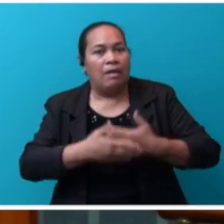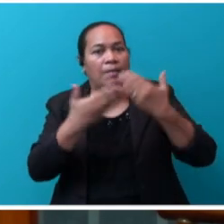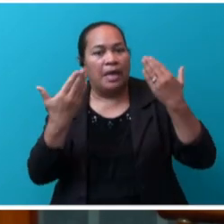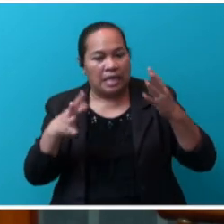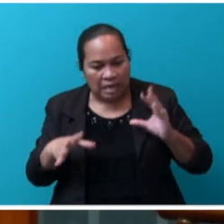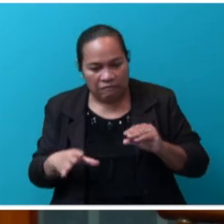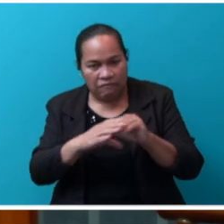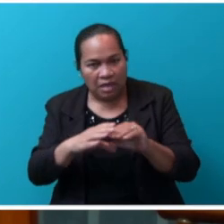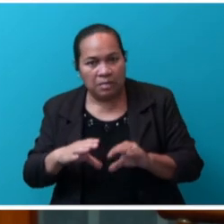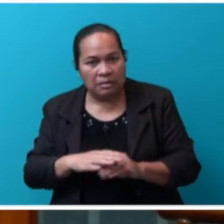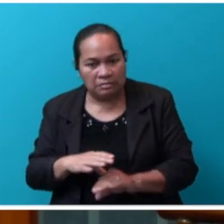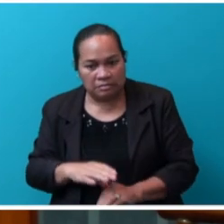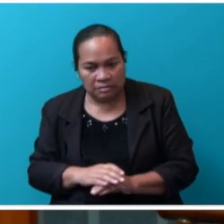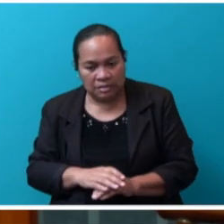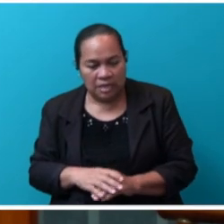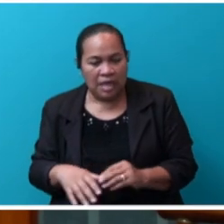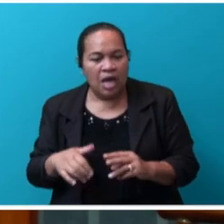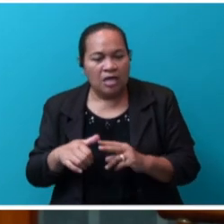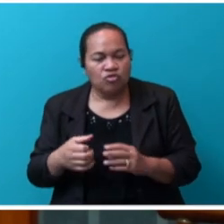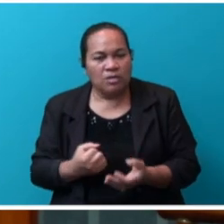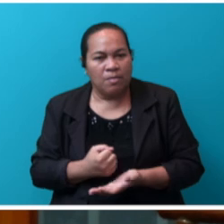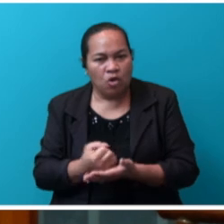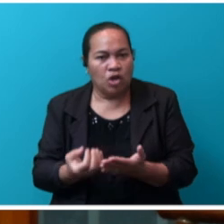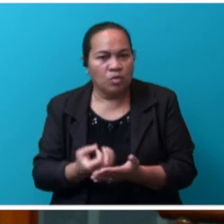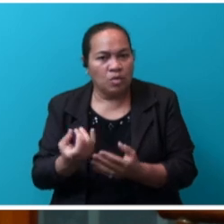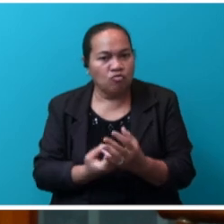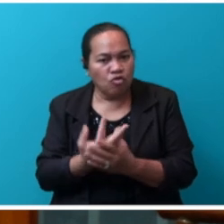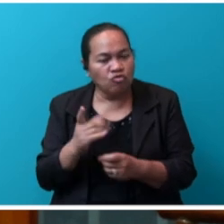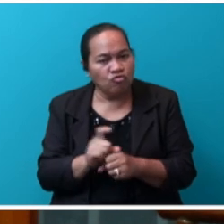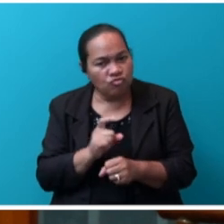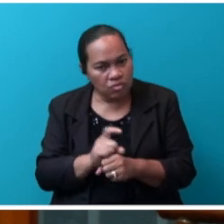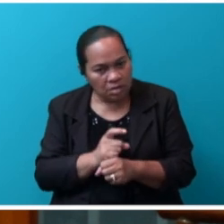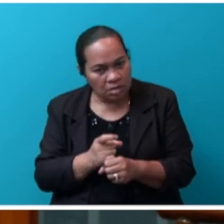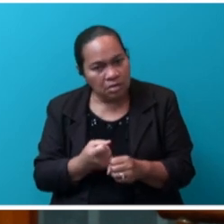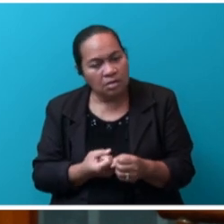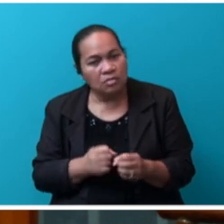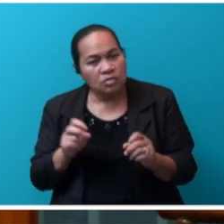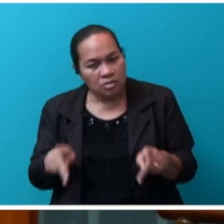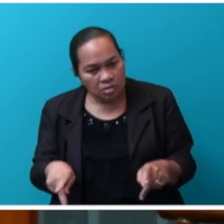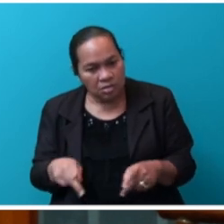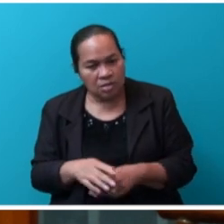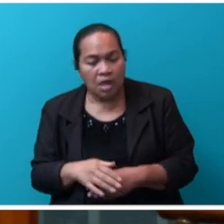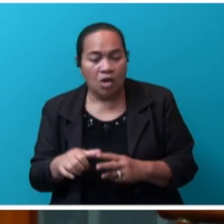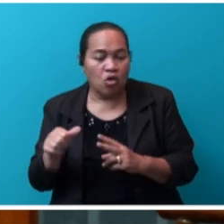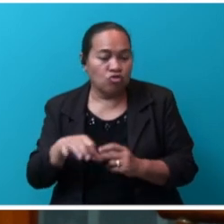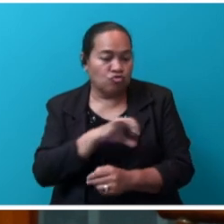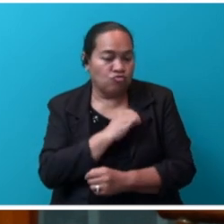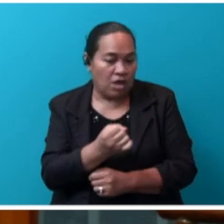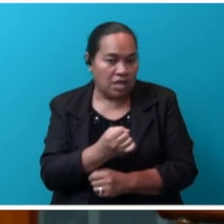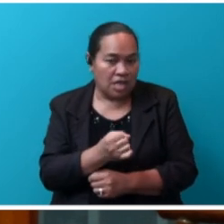future, supporting economic growth, creating jobs, and strengthening the resilience